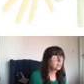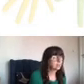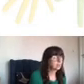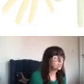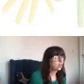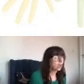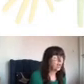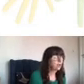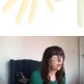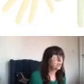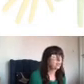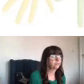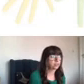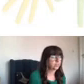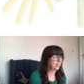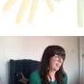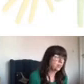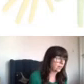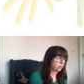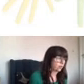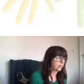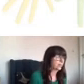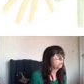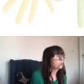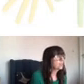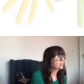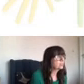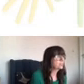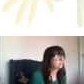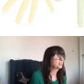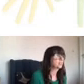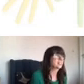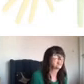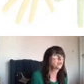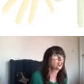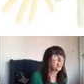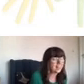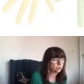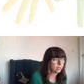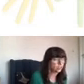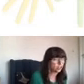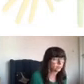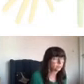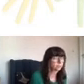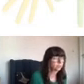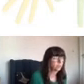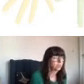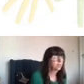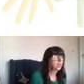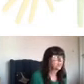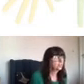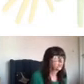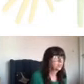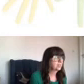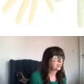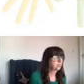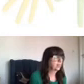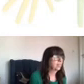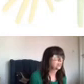What defines us is not our difficulty in hearing or anything, but what actually defines us is our shared language.